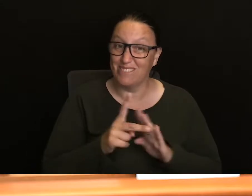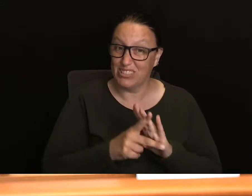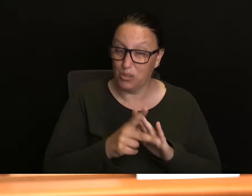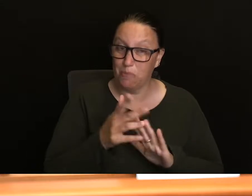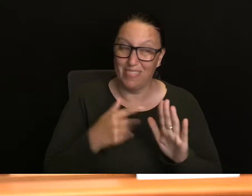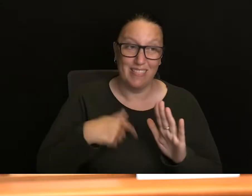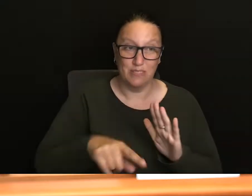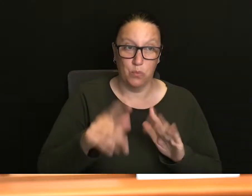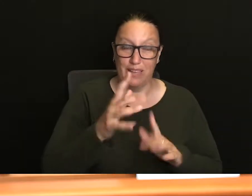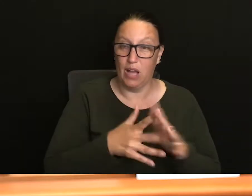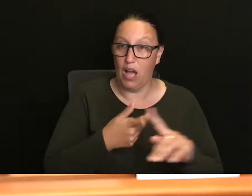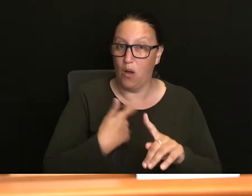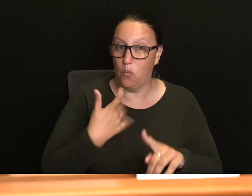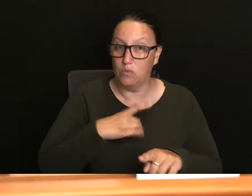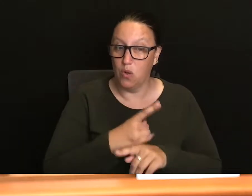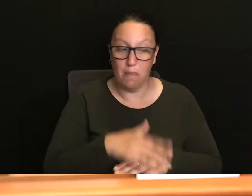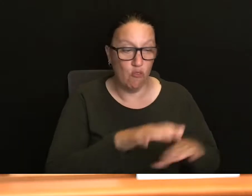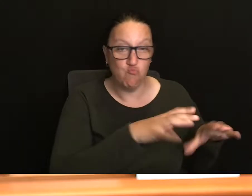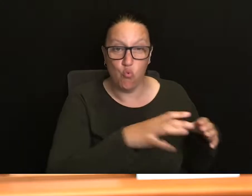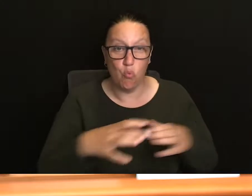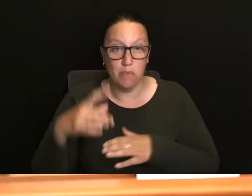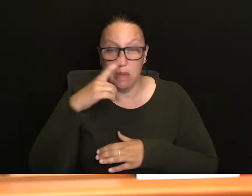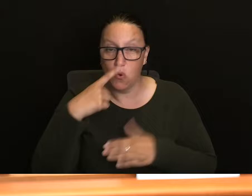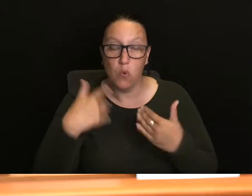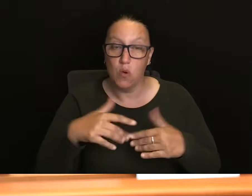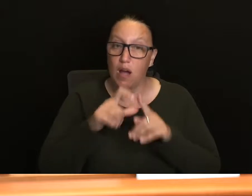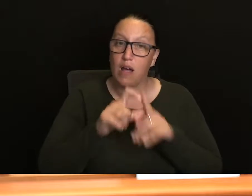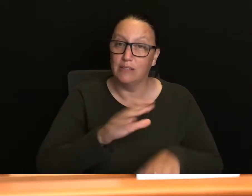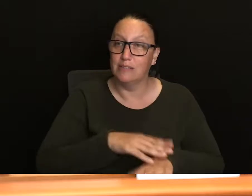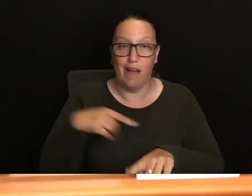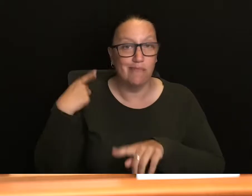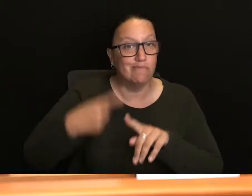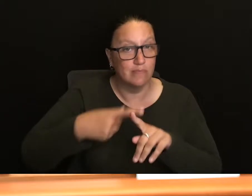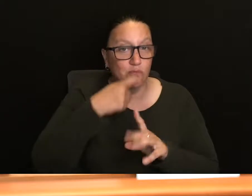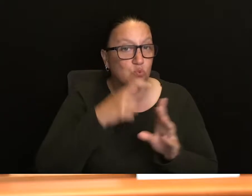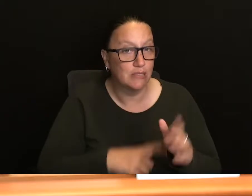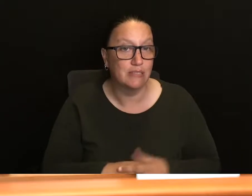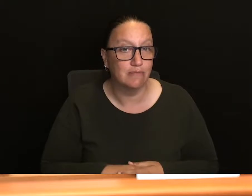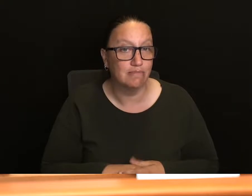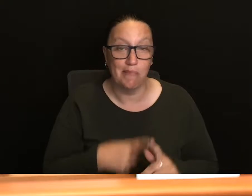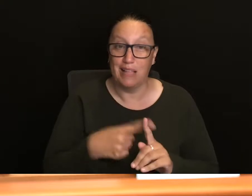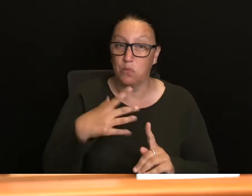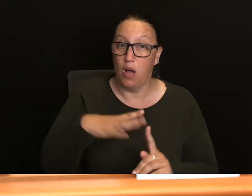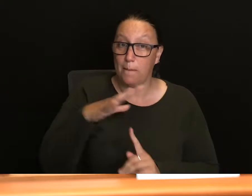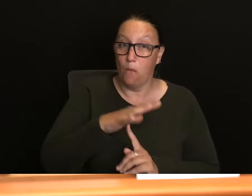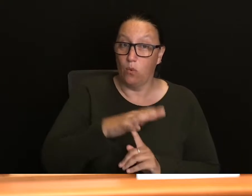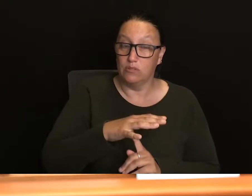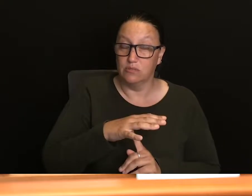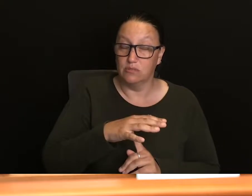about a few groups who have had it particularly hard in the past few years and why it's important to look after your mental